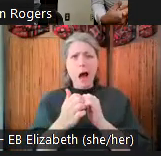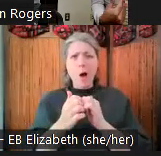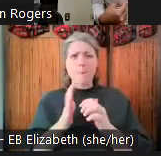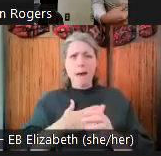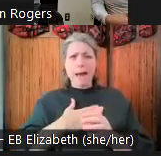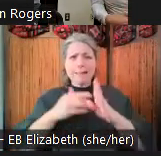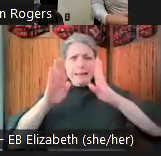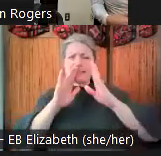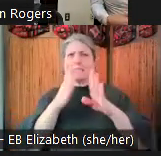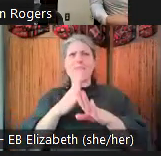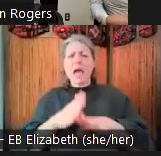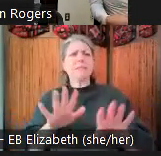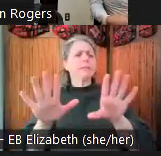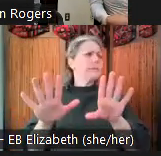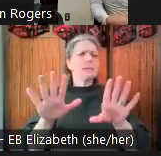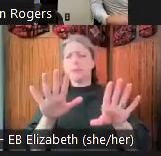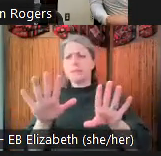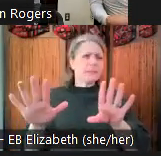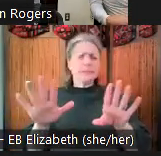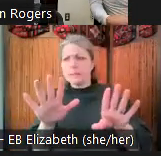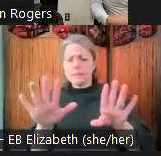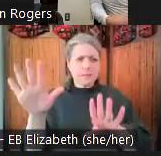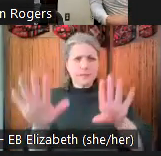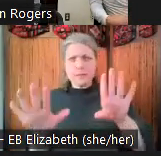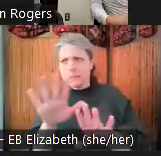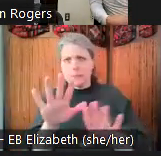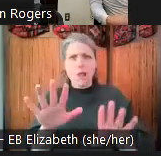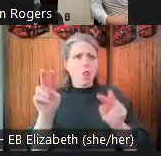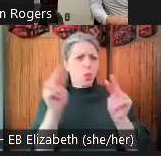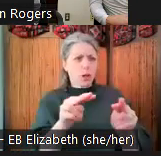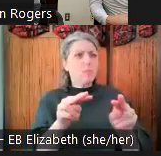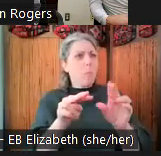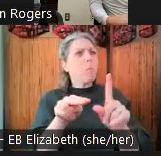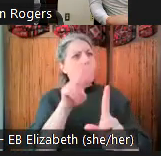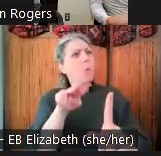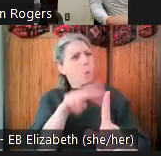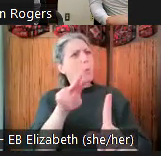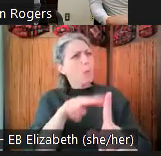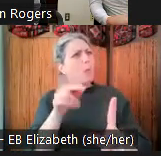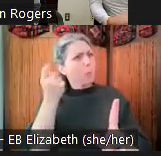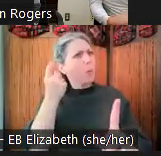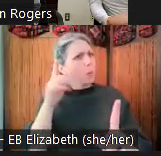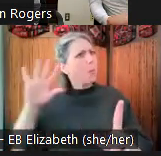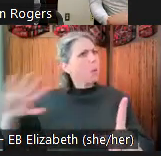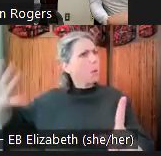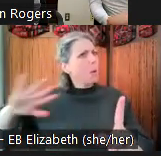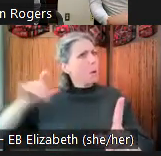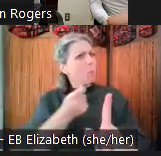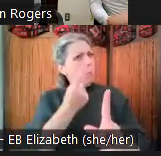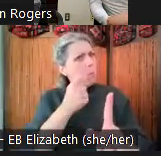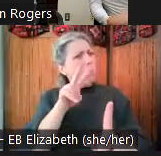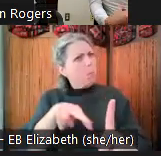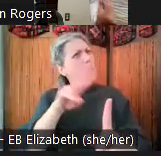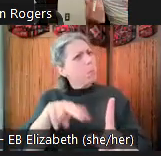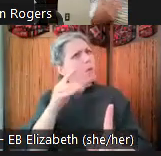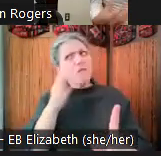attention is, how that central vision is, and that ability to kind of look at one portion of the screen as well as kind of focus on something else at the